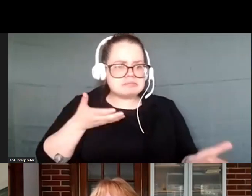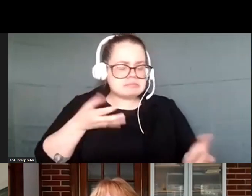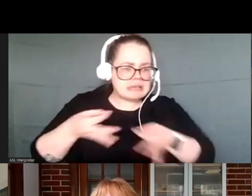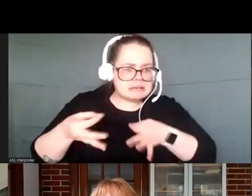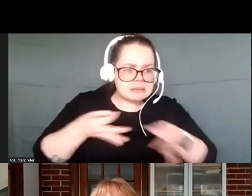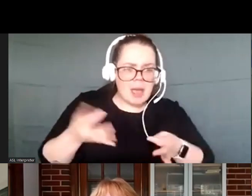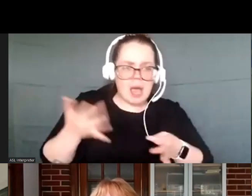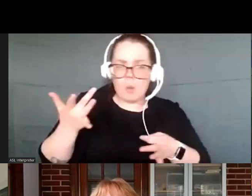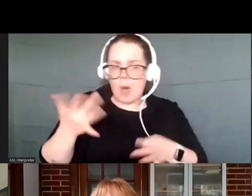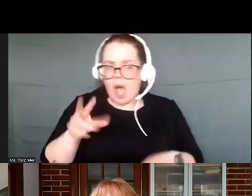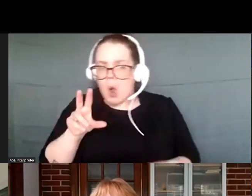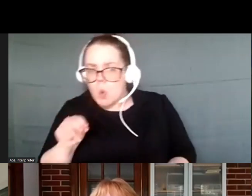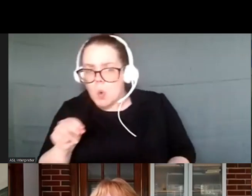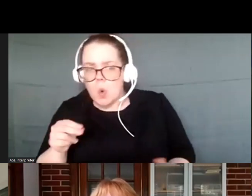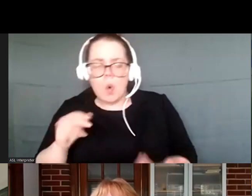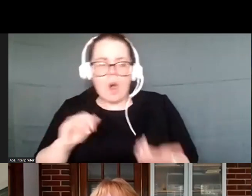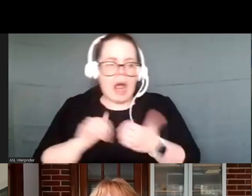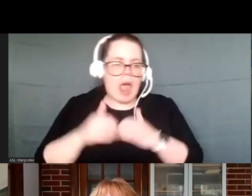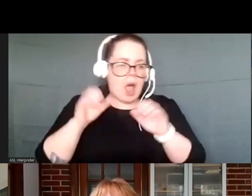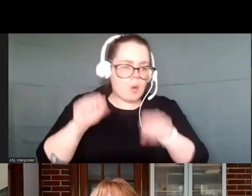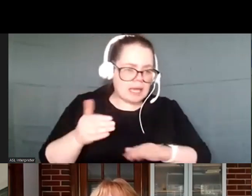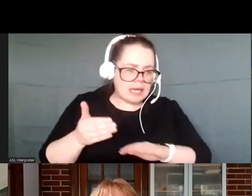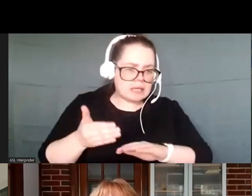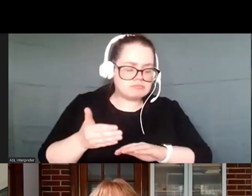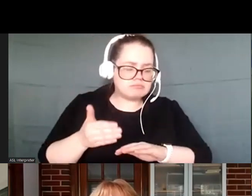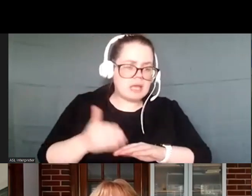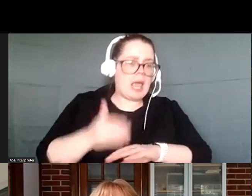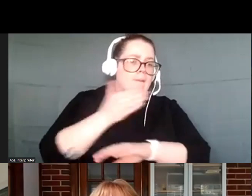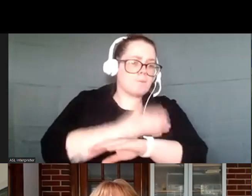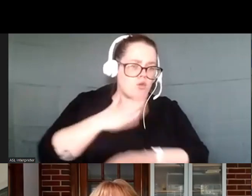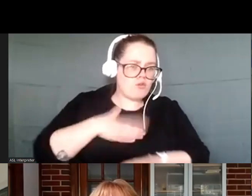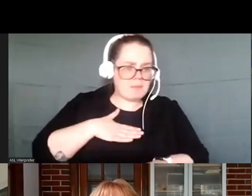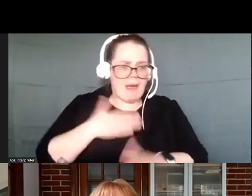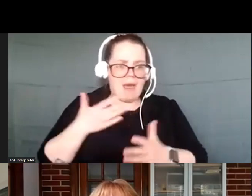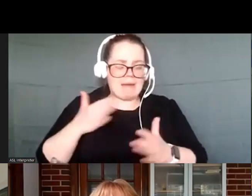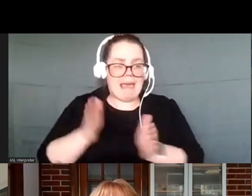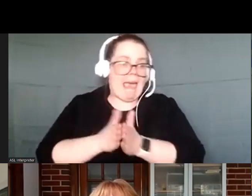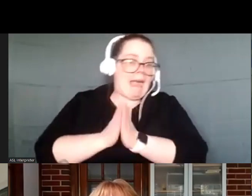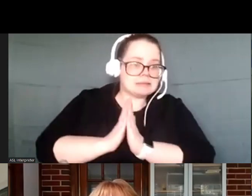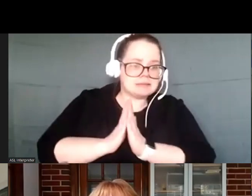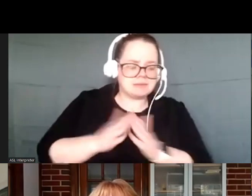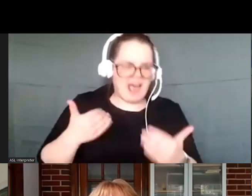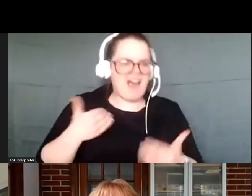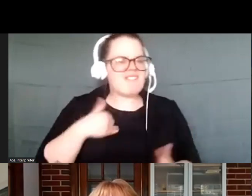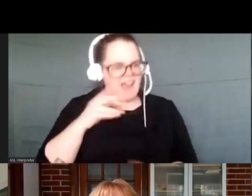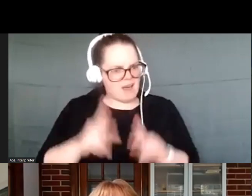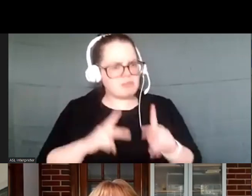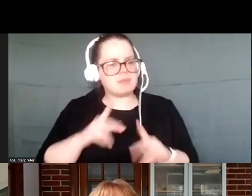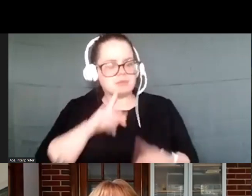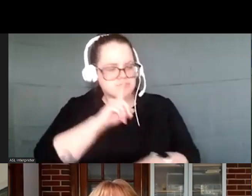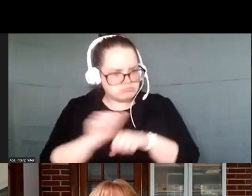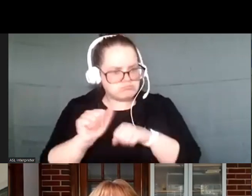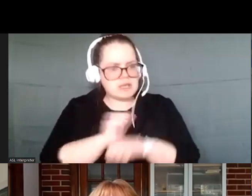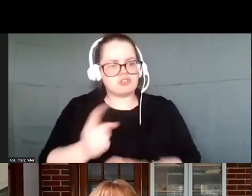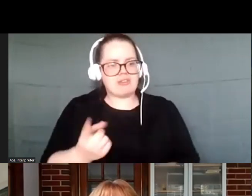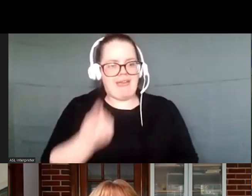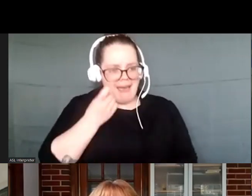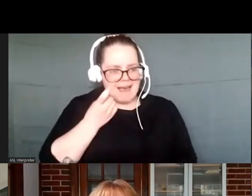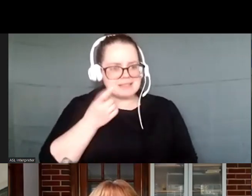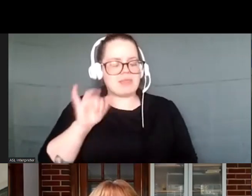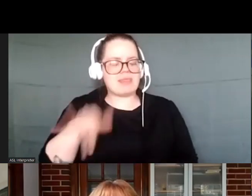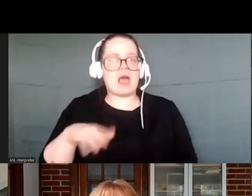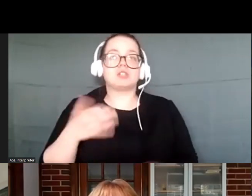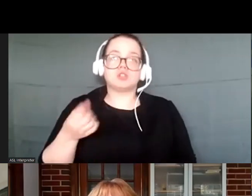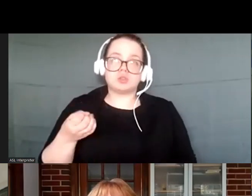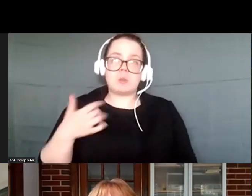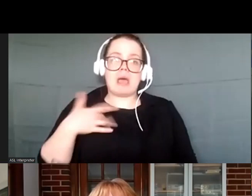was, what I could do to improve my ask? I've had people actually say that. And I've been able to say, well,